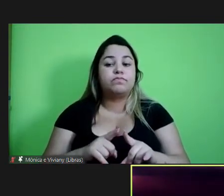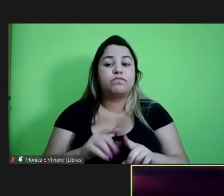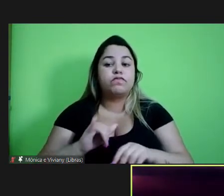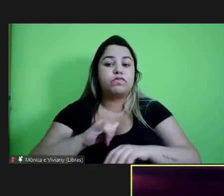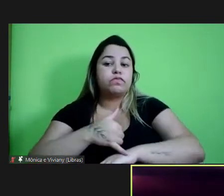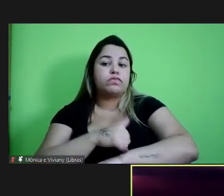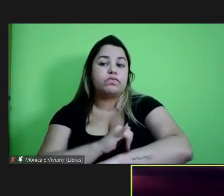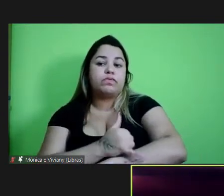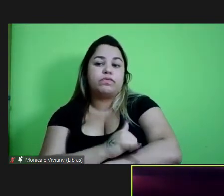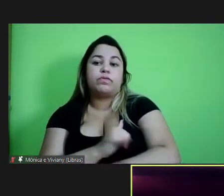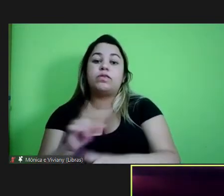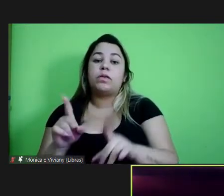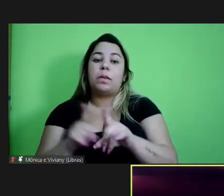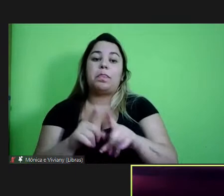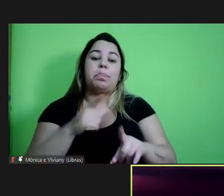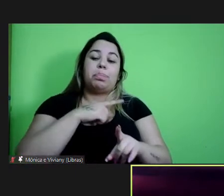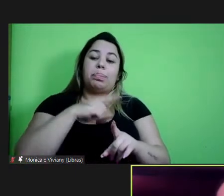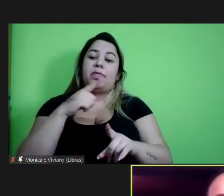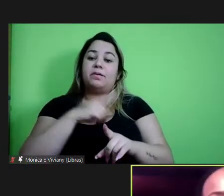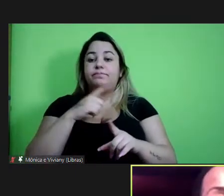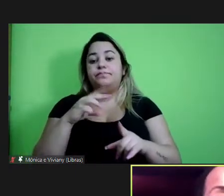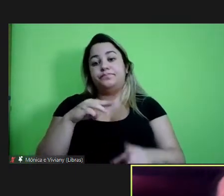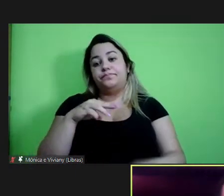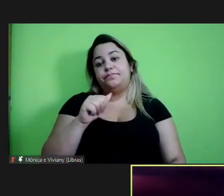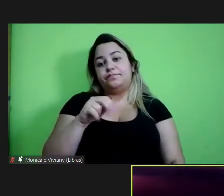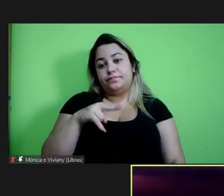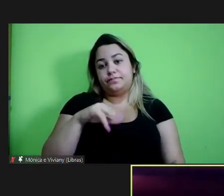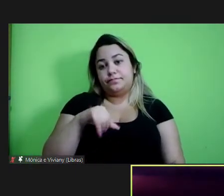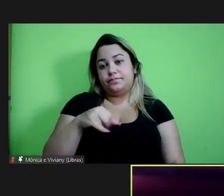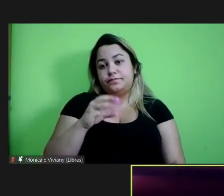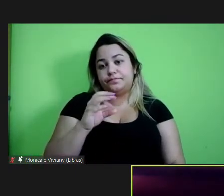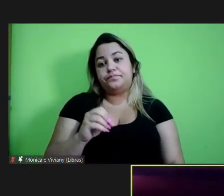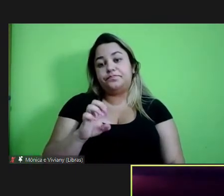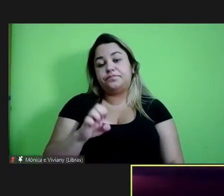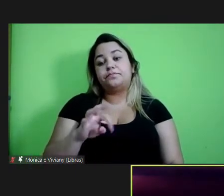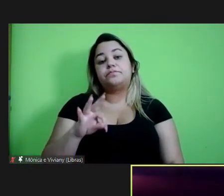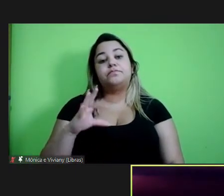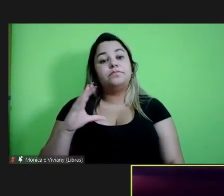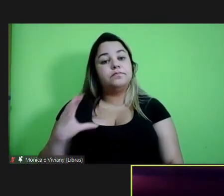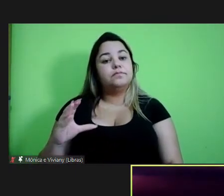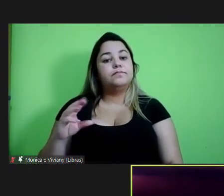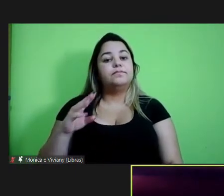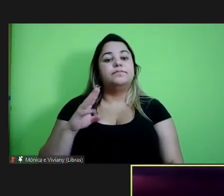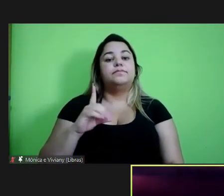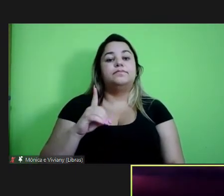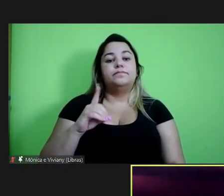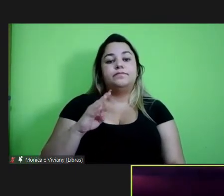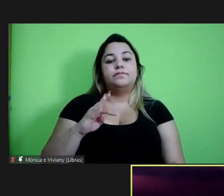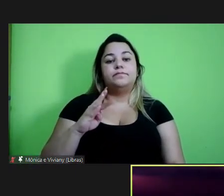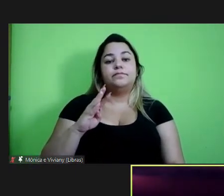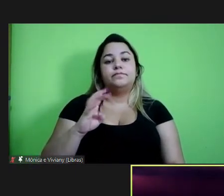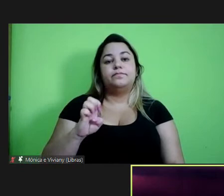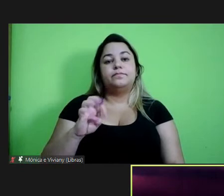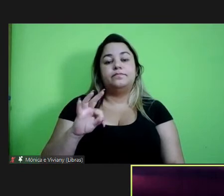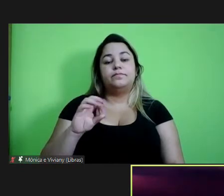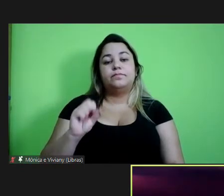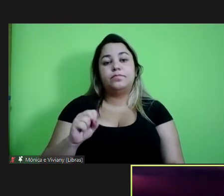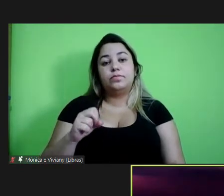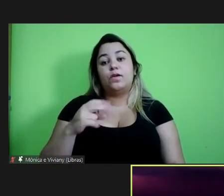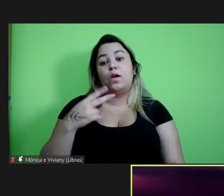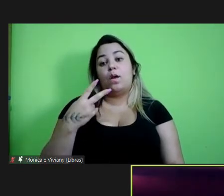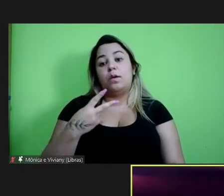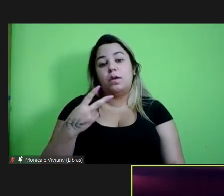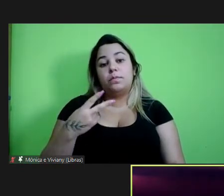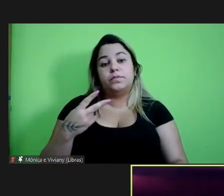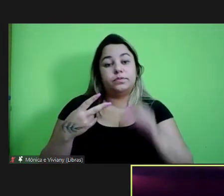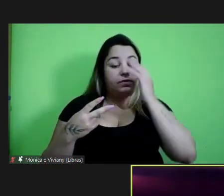the management, prevention, etc. of diabetes, particularly type 2. And again, it's in context. It's